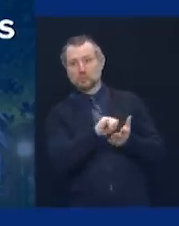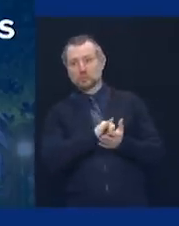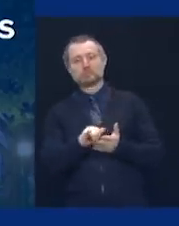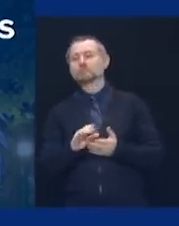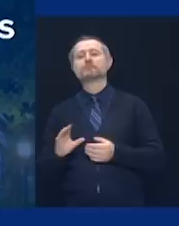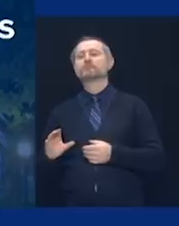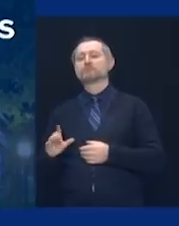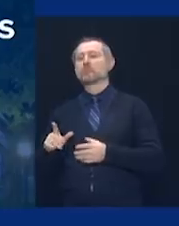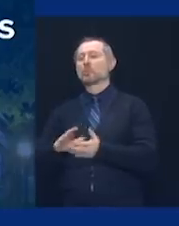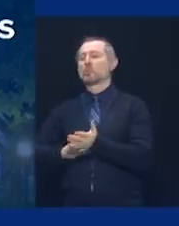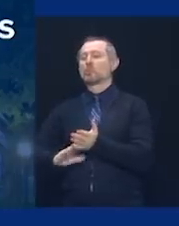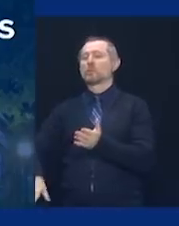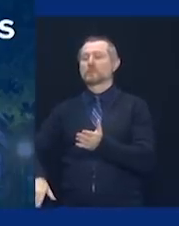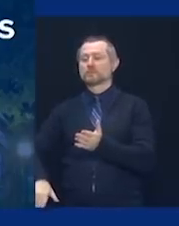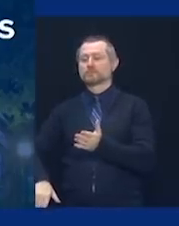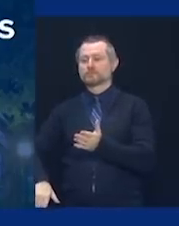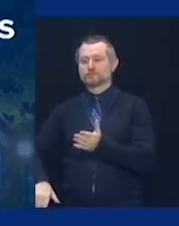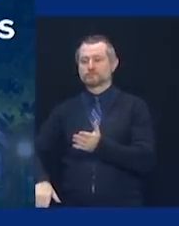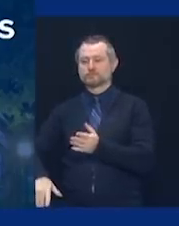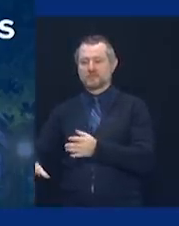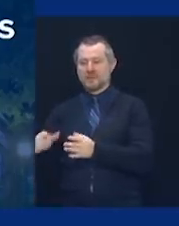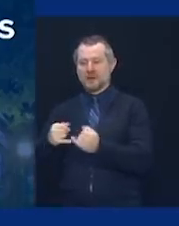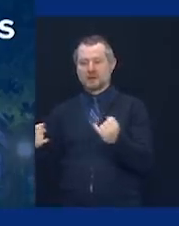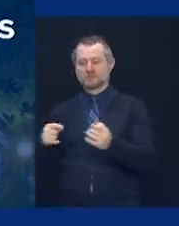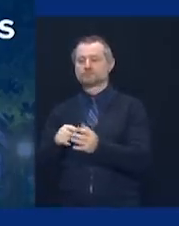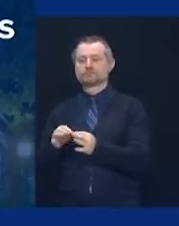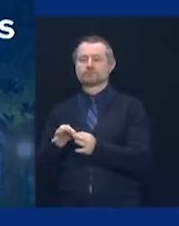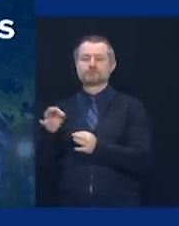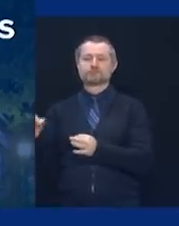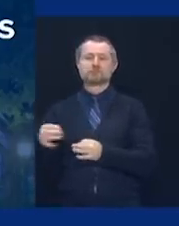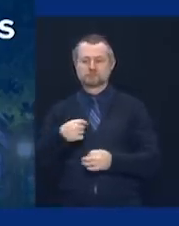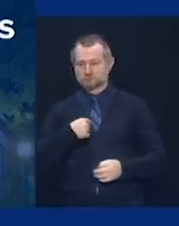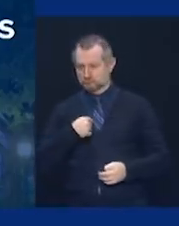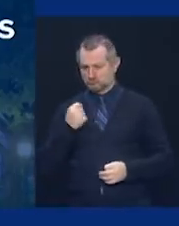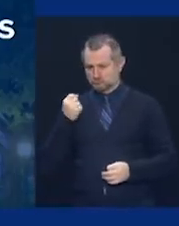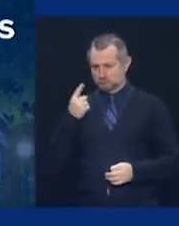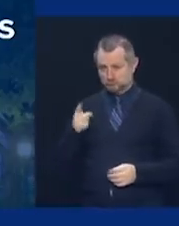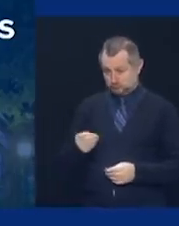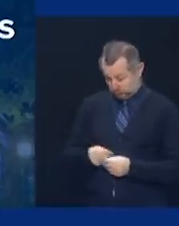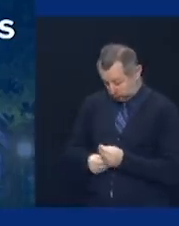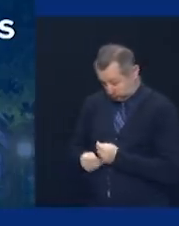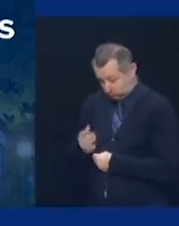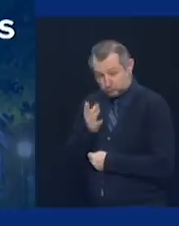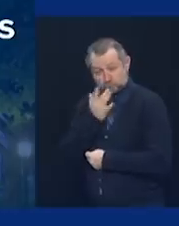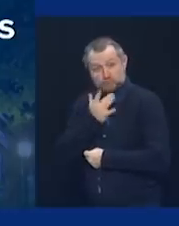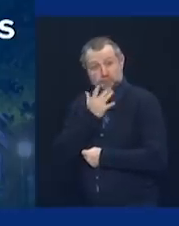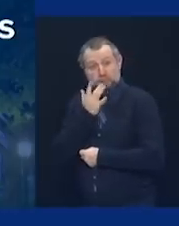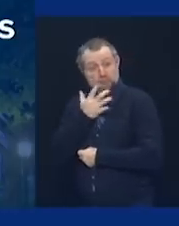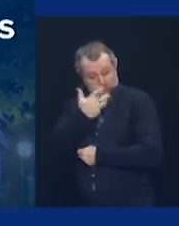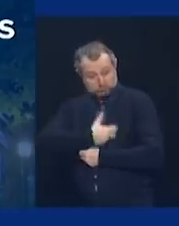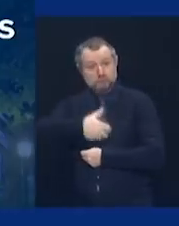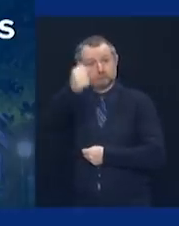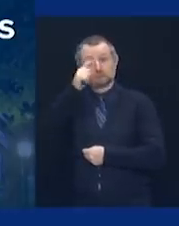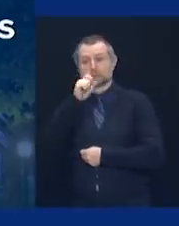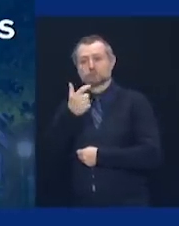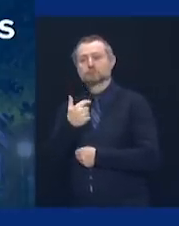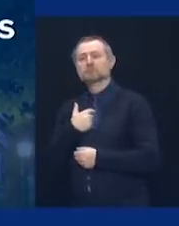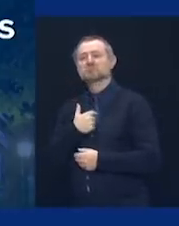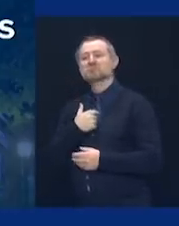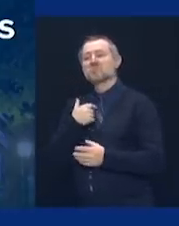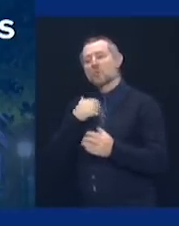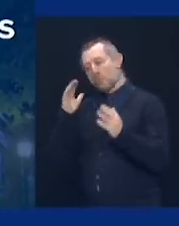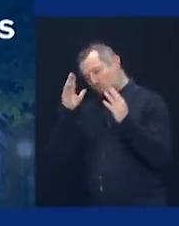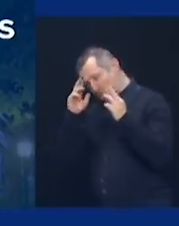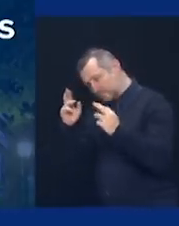to waive that. I understand the fiscal pressures they're under. I hope Washington